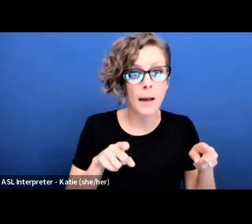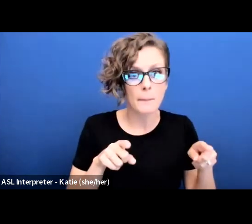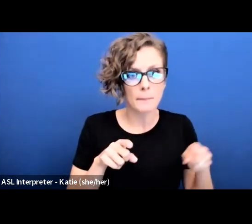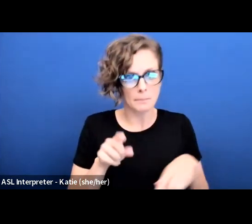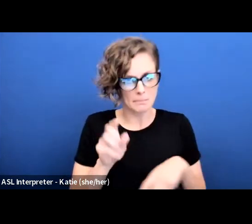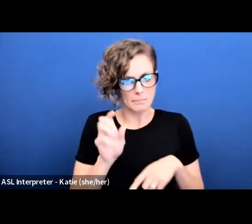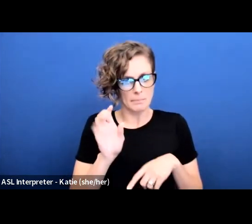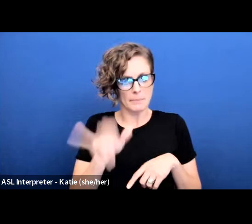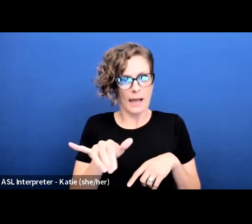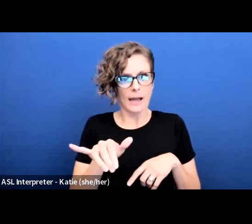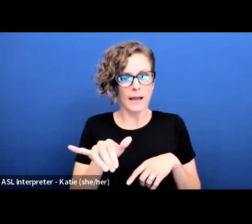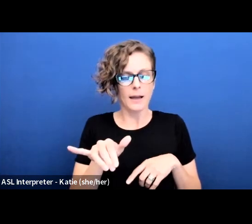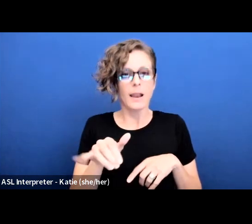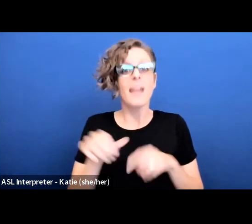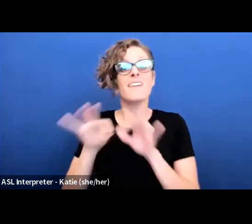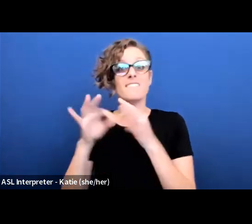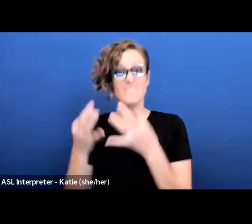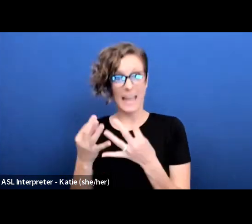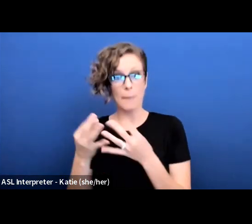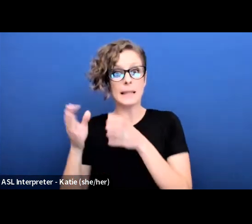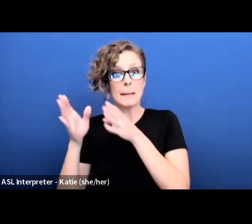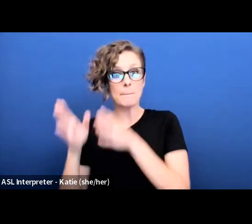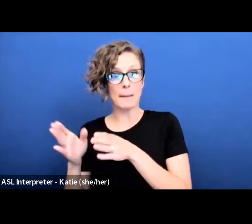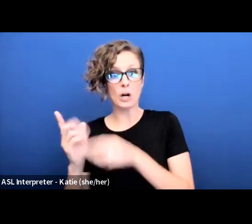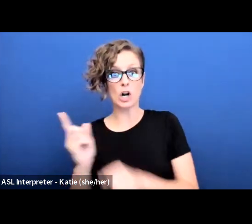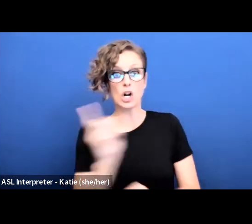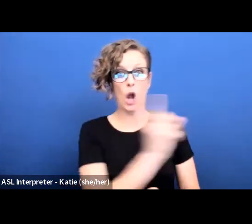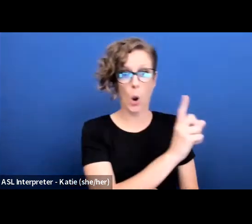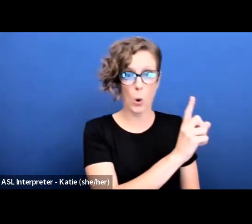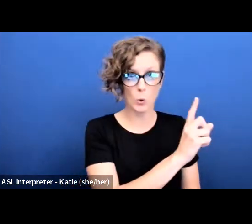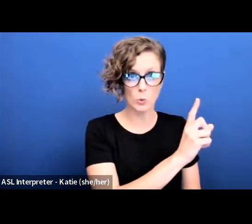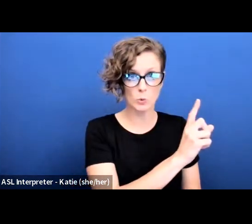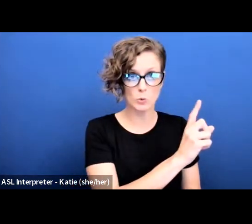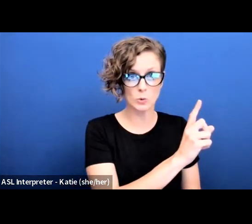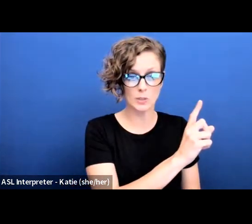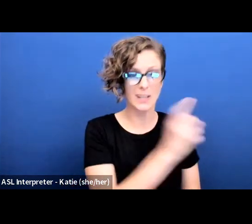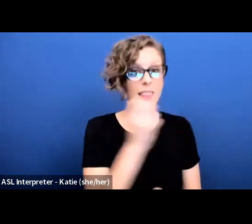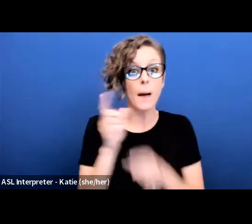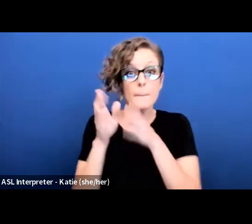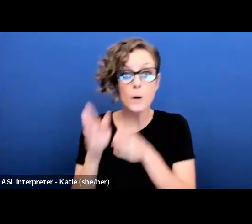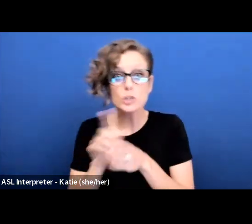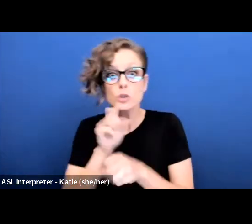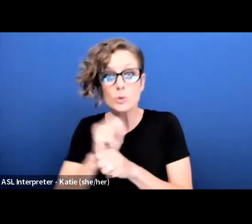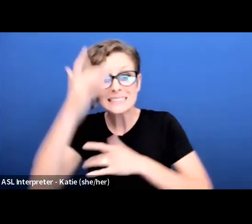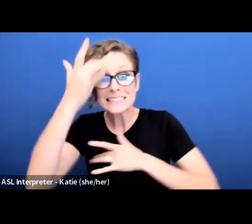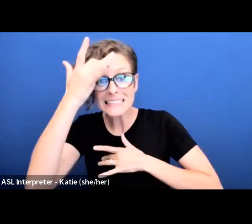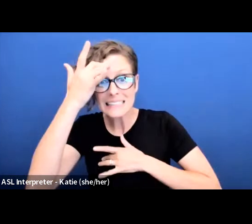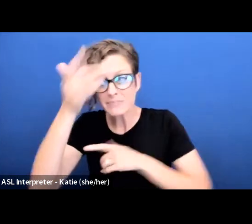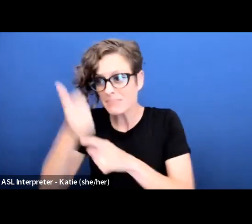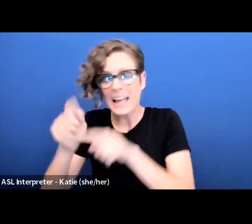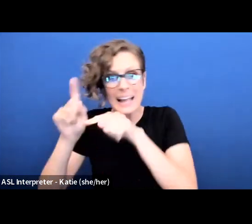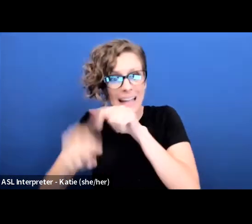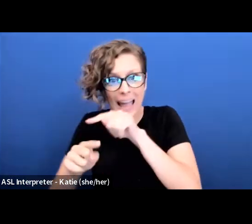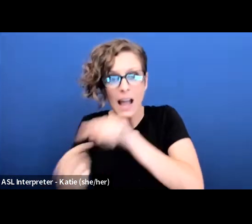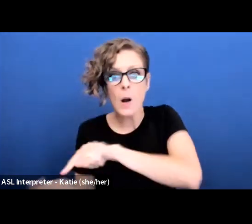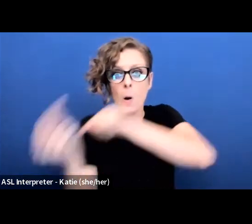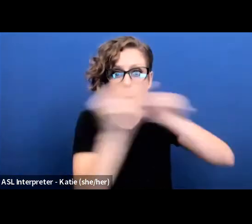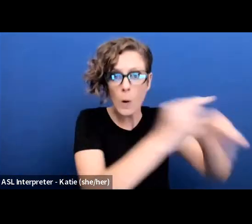being allowed. The actual person who is ill, quote unquote, is too ill to come out.